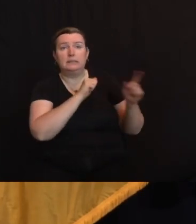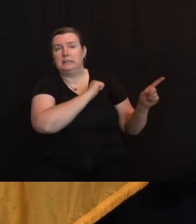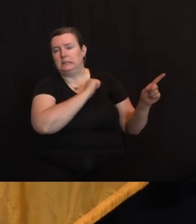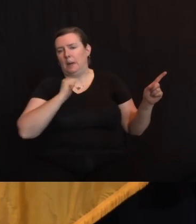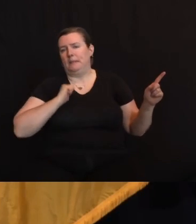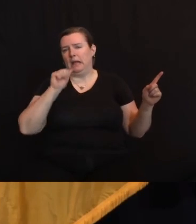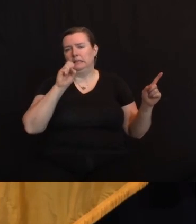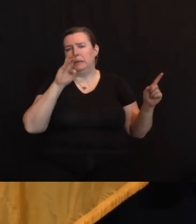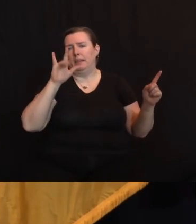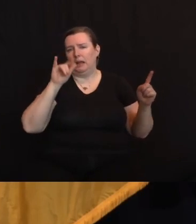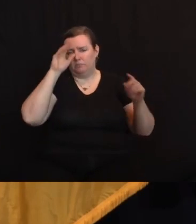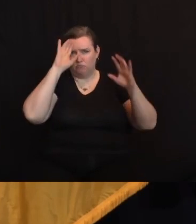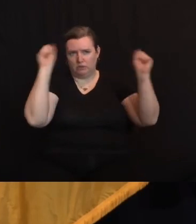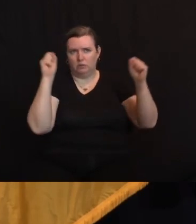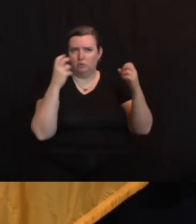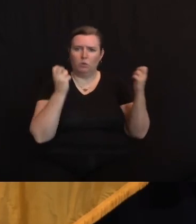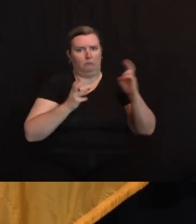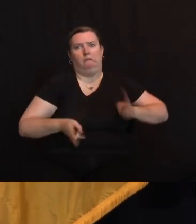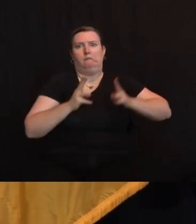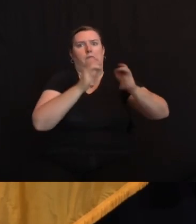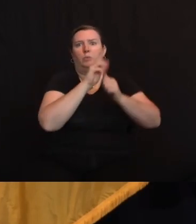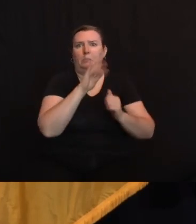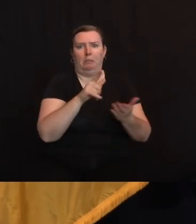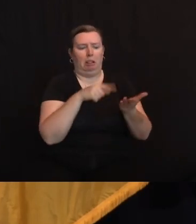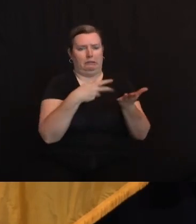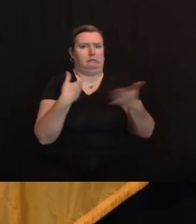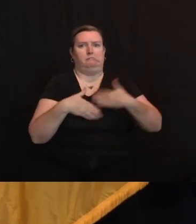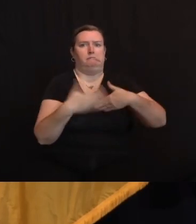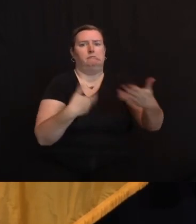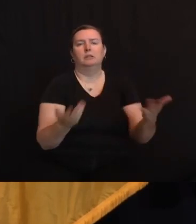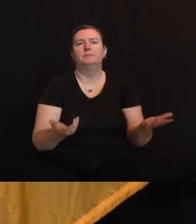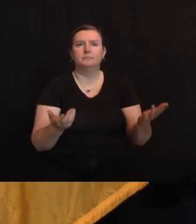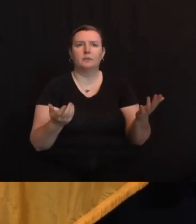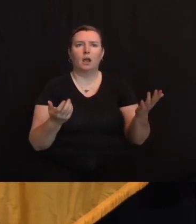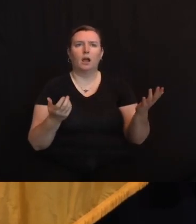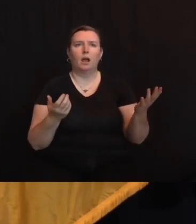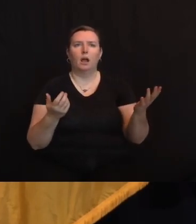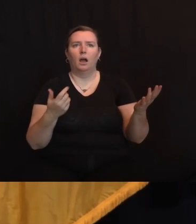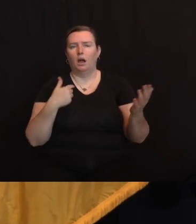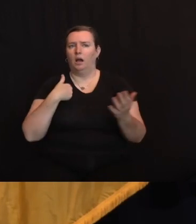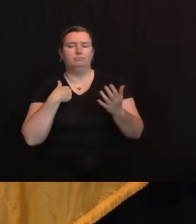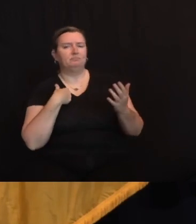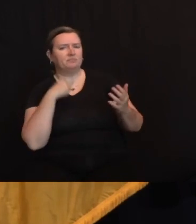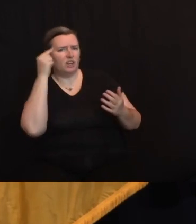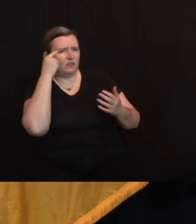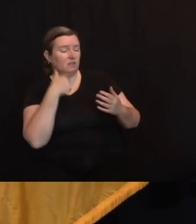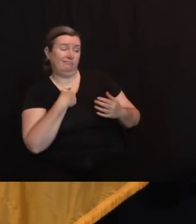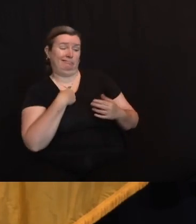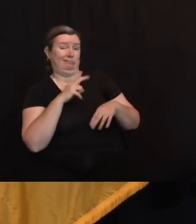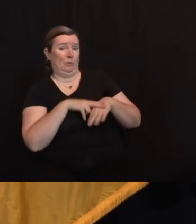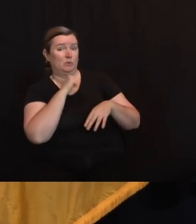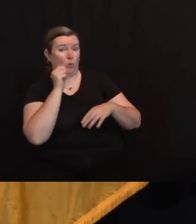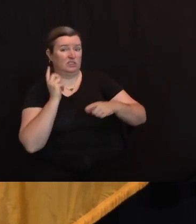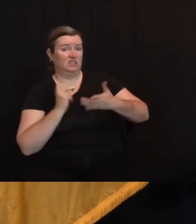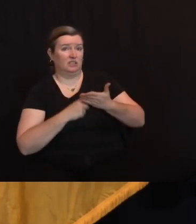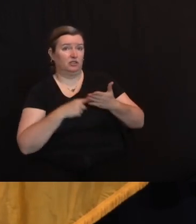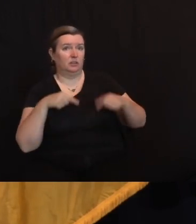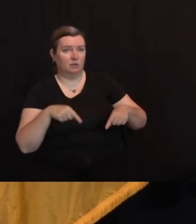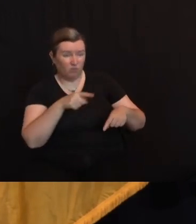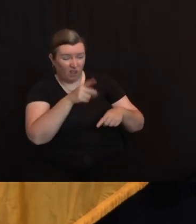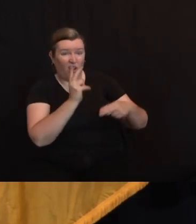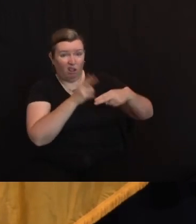trying to expedite this. This is something that you should assume, while I don't normally talk about these things, we've talked about this bill so much, I would say you should